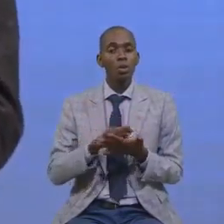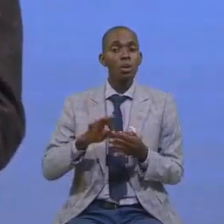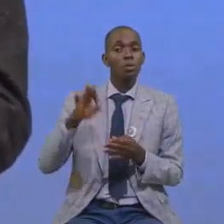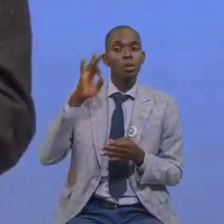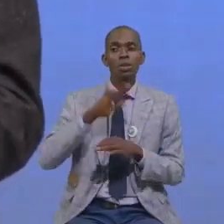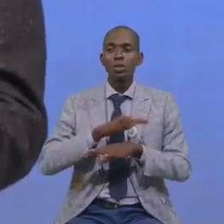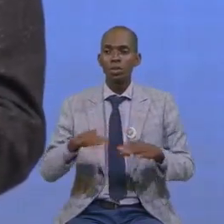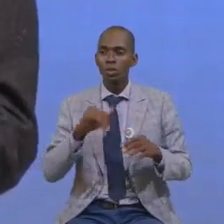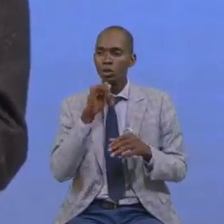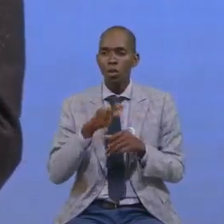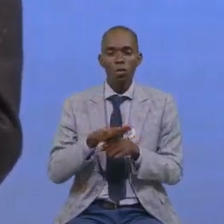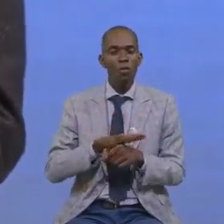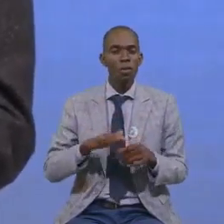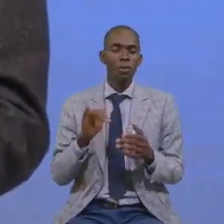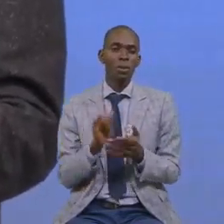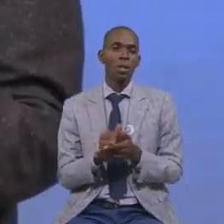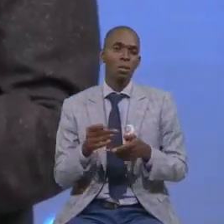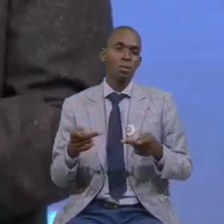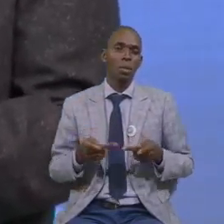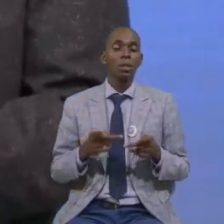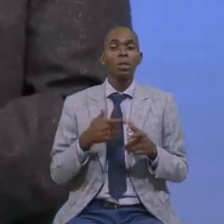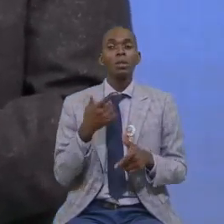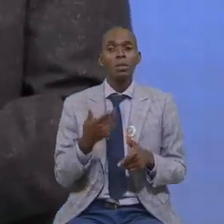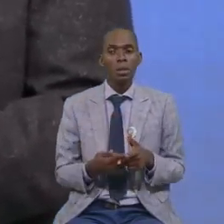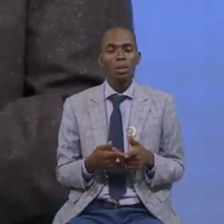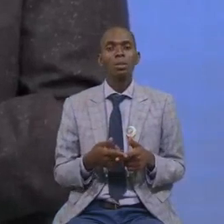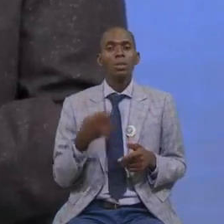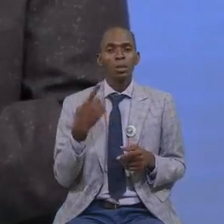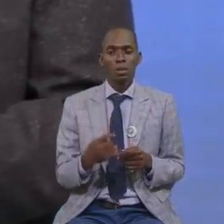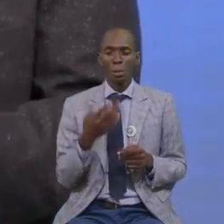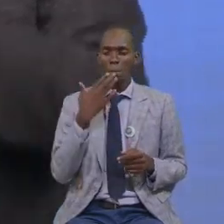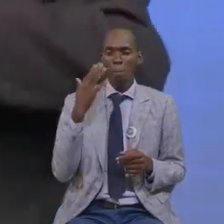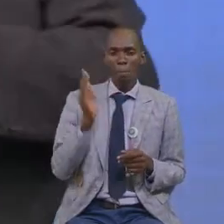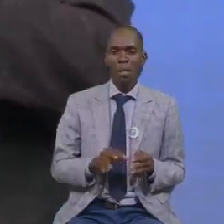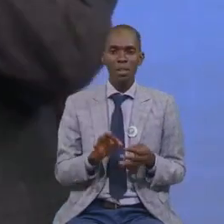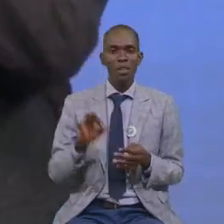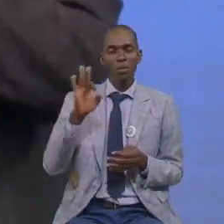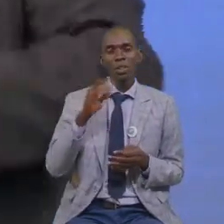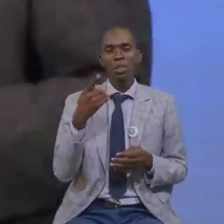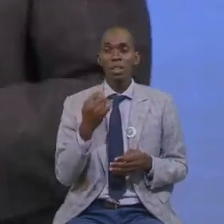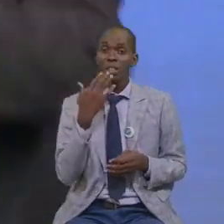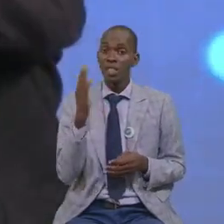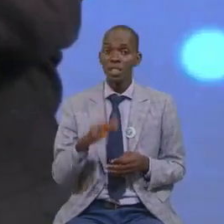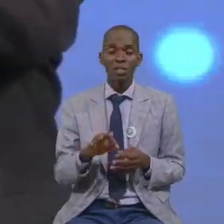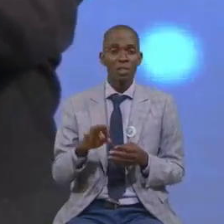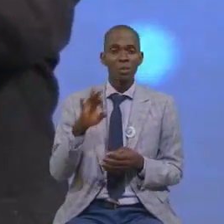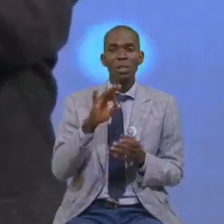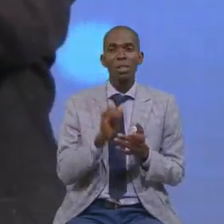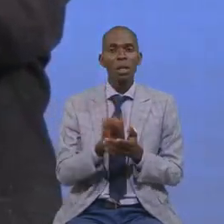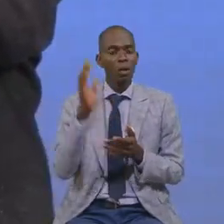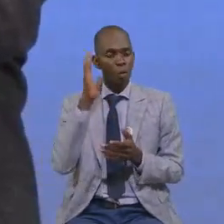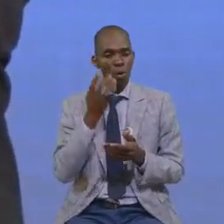that place, then the harassing spirit, the evil spirit, that will take the